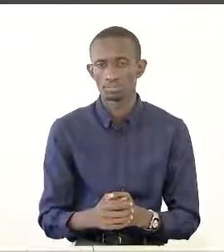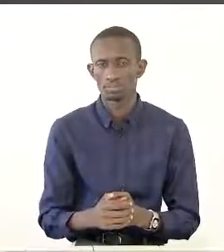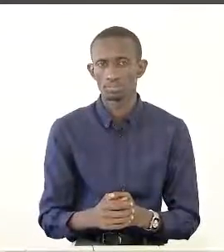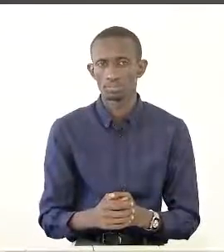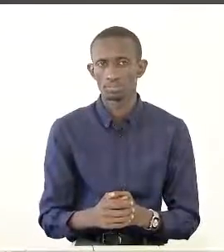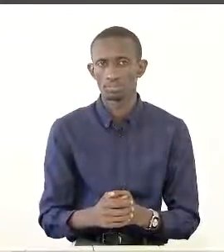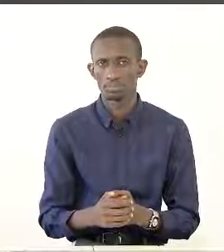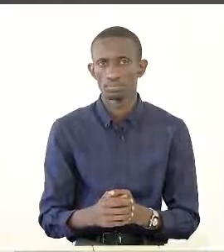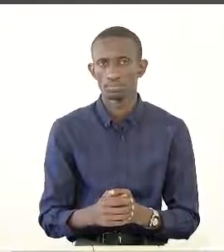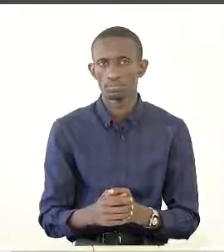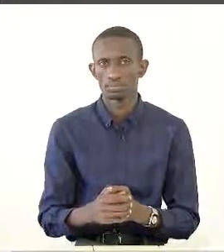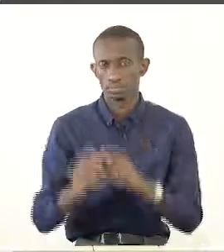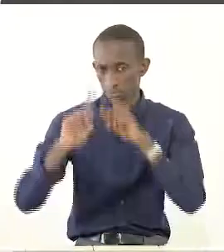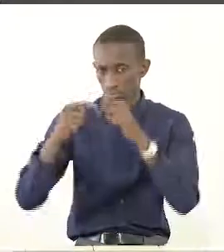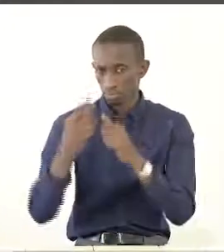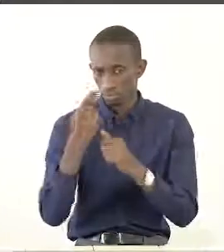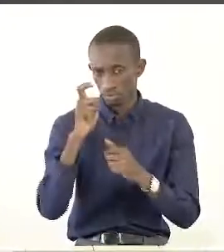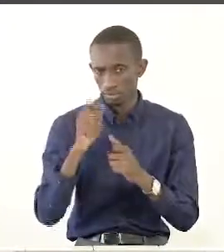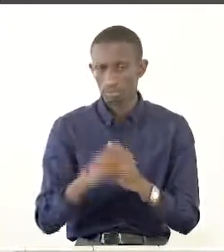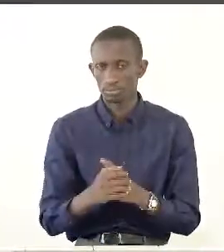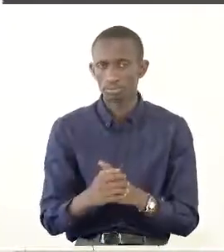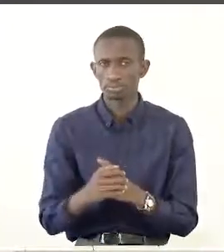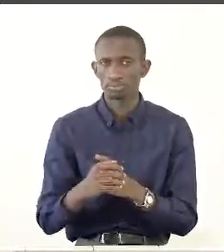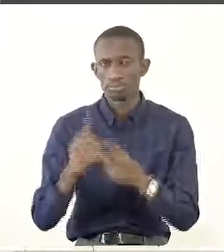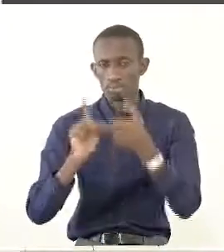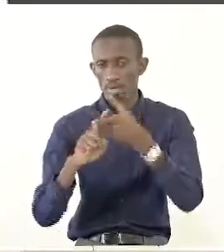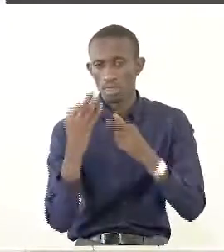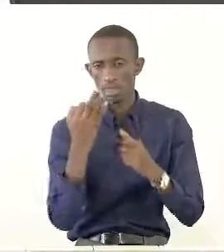times 2x plus 3